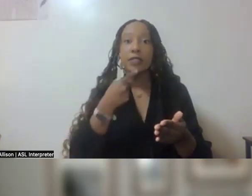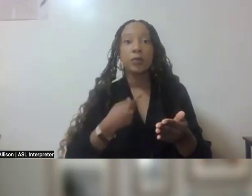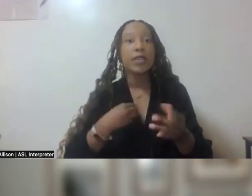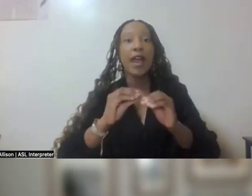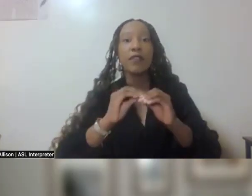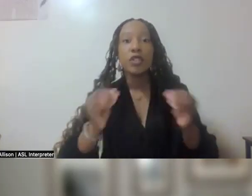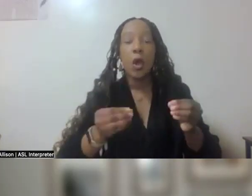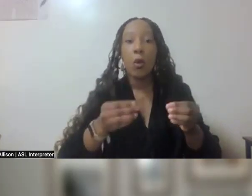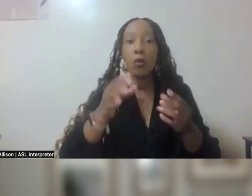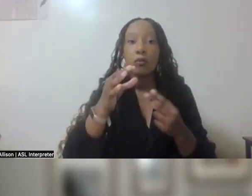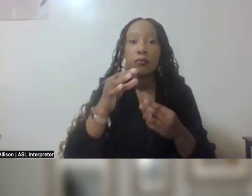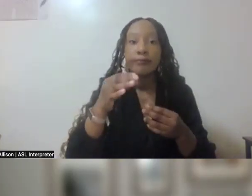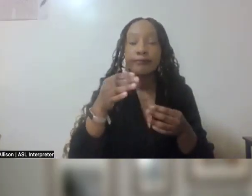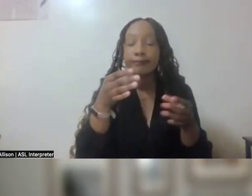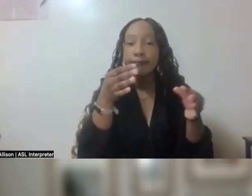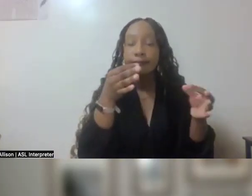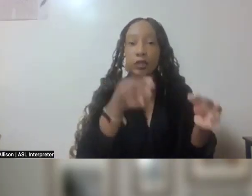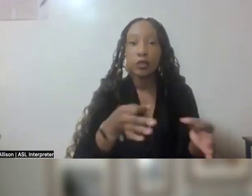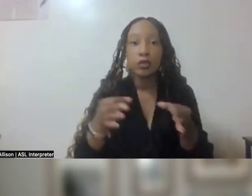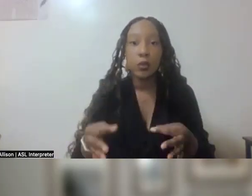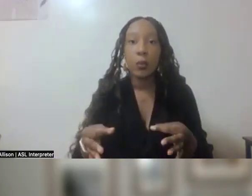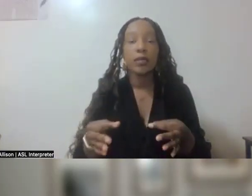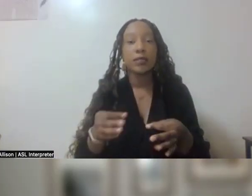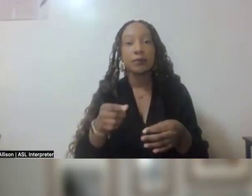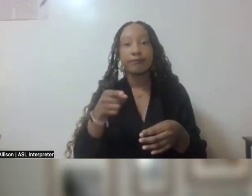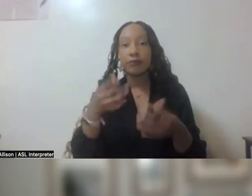was a done deal? So looking for some feedback there.